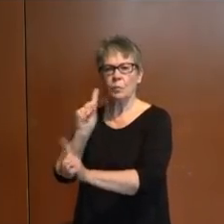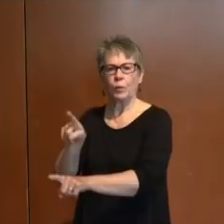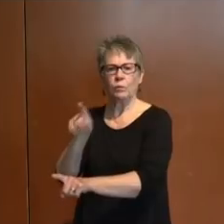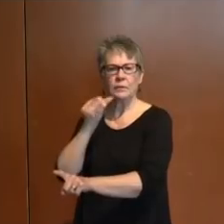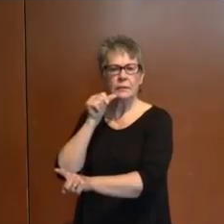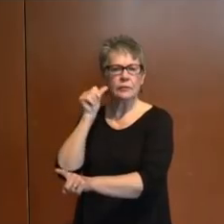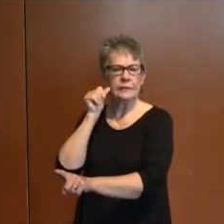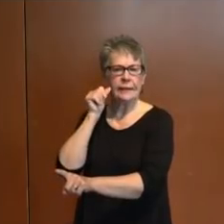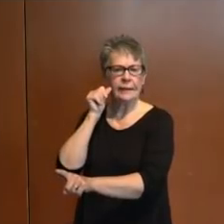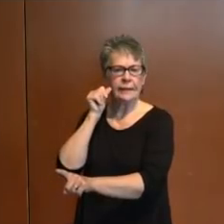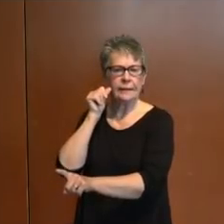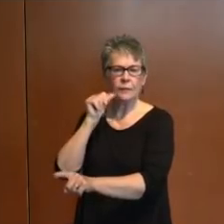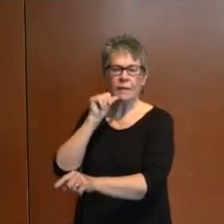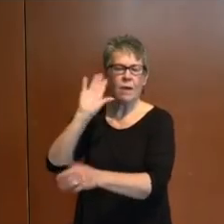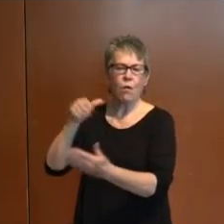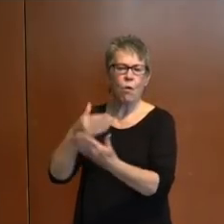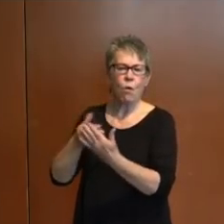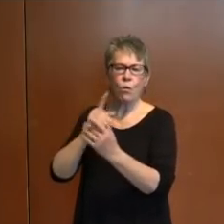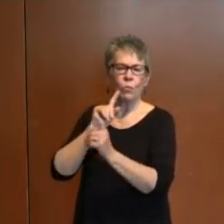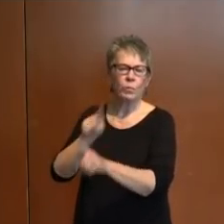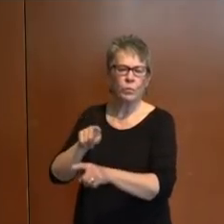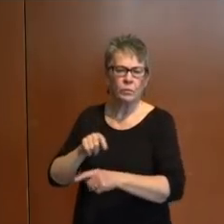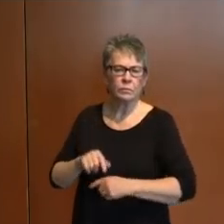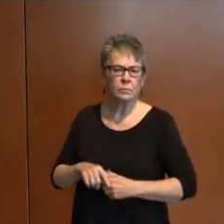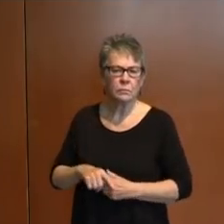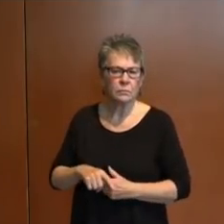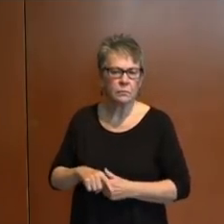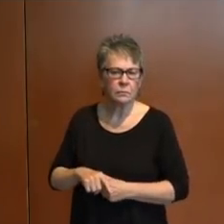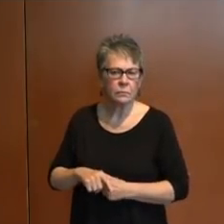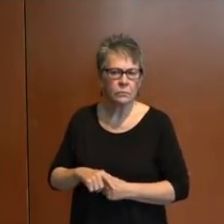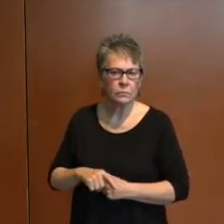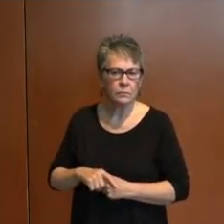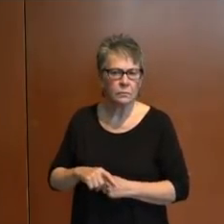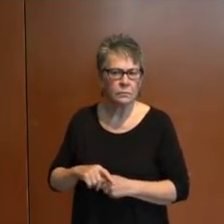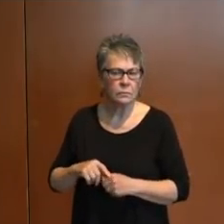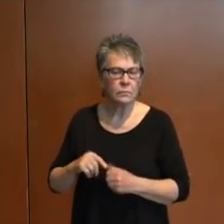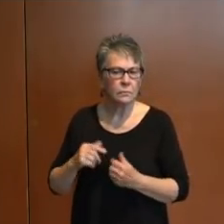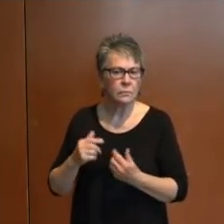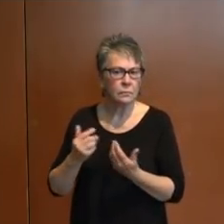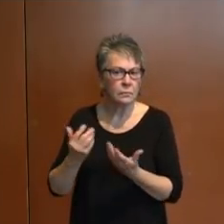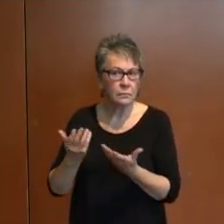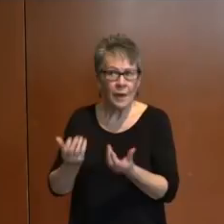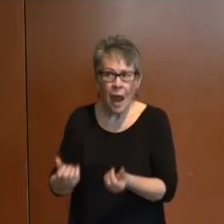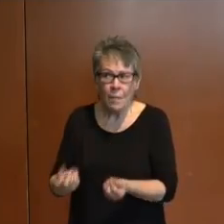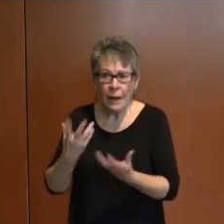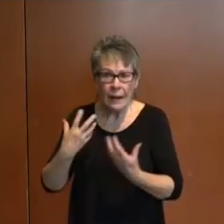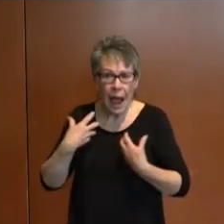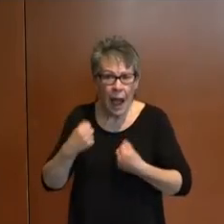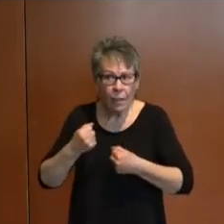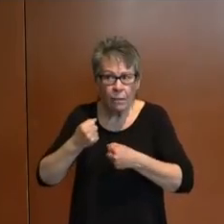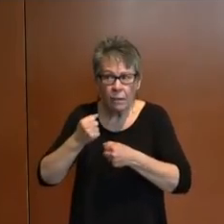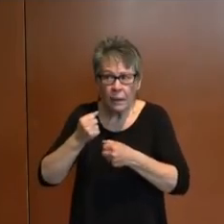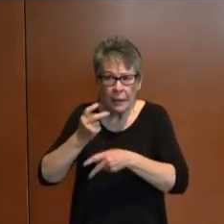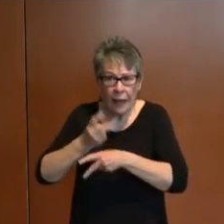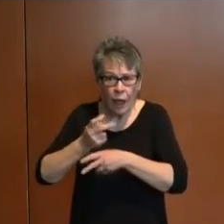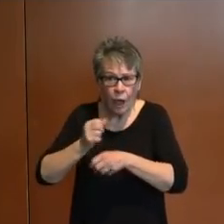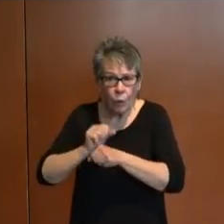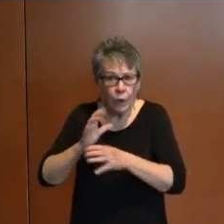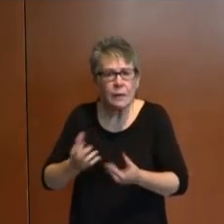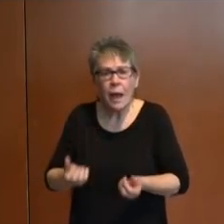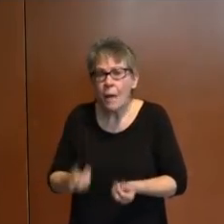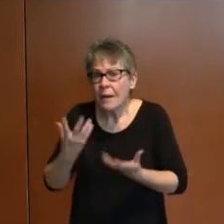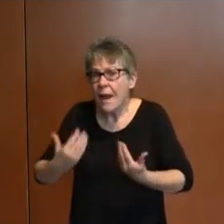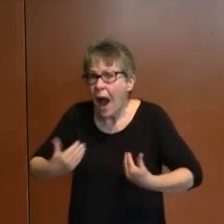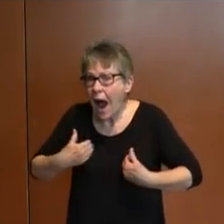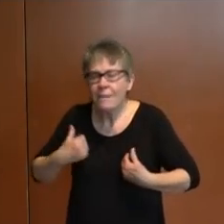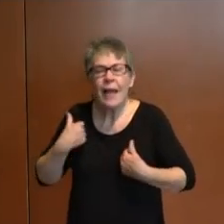workers tested positive because I don't have that information. How about the pop-ups relative to? The pop-ups, particularly the one at the Meadowlands,